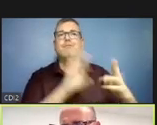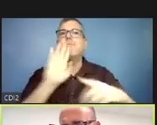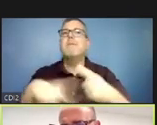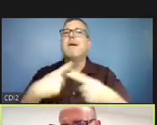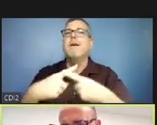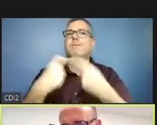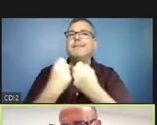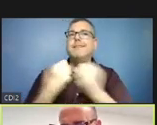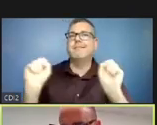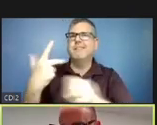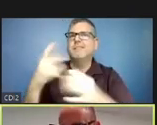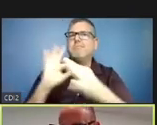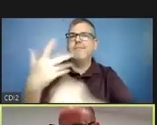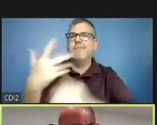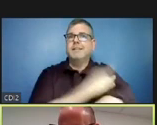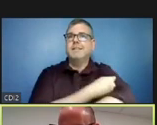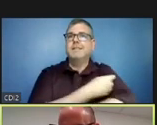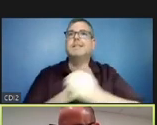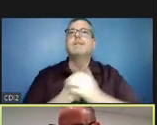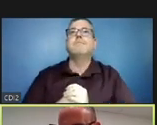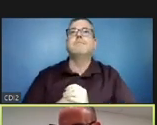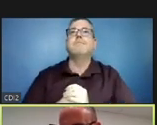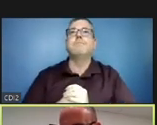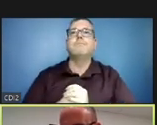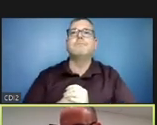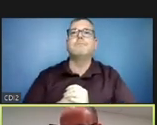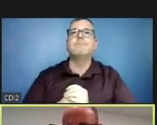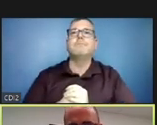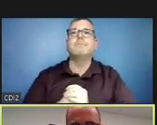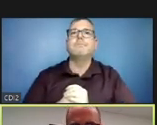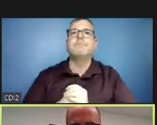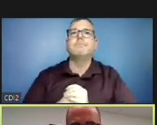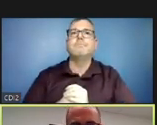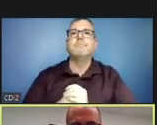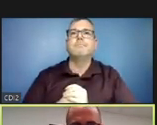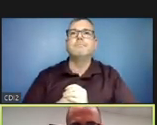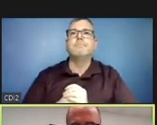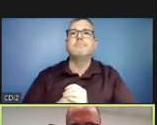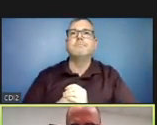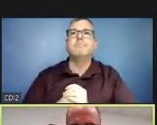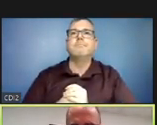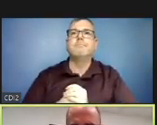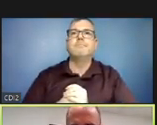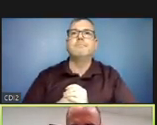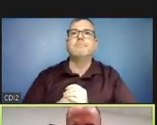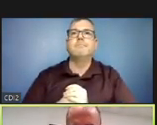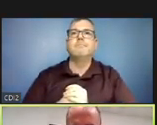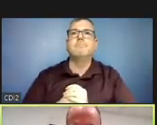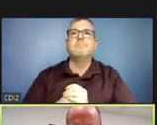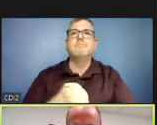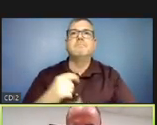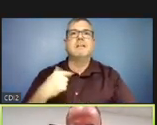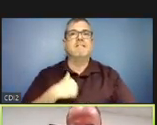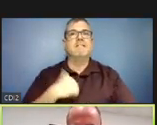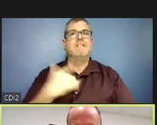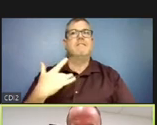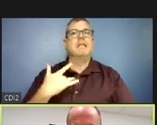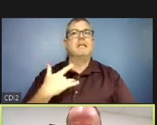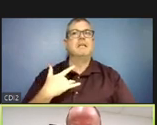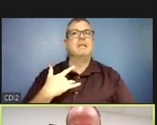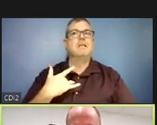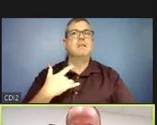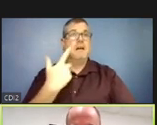what we found is the confidence in the vaccine is largely related to